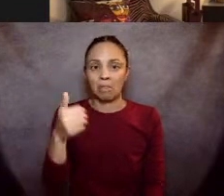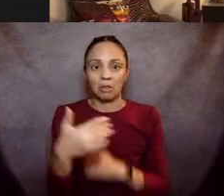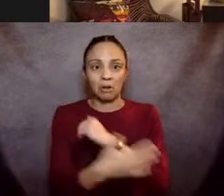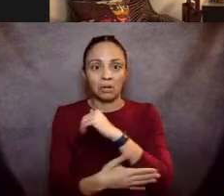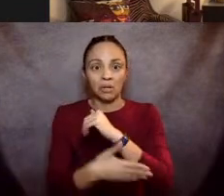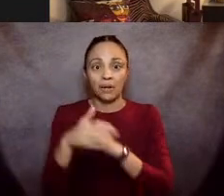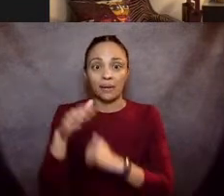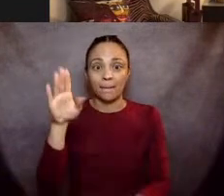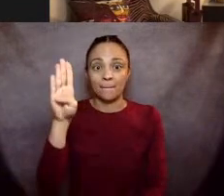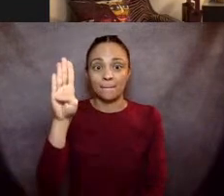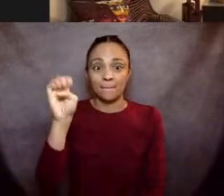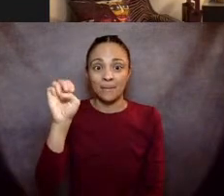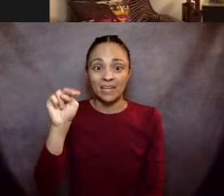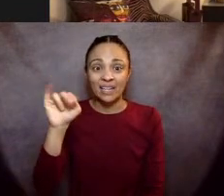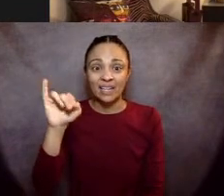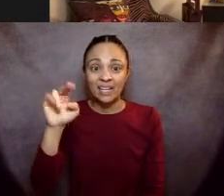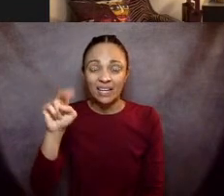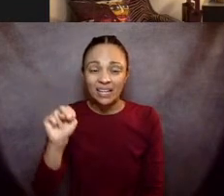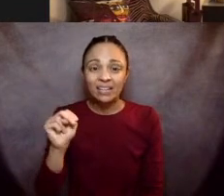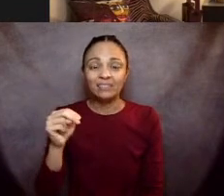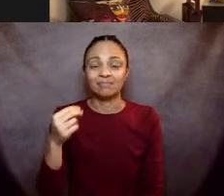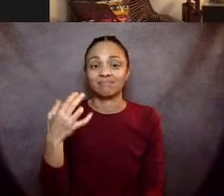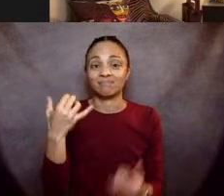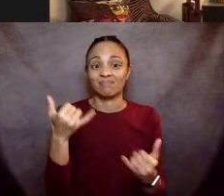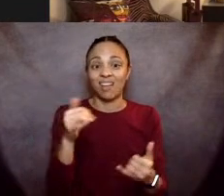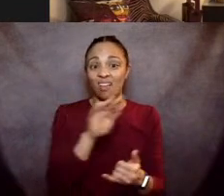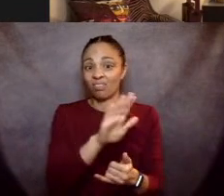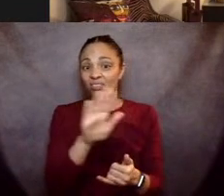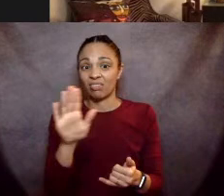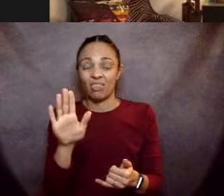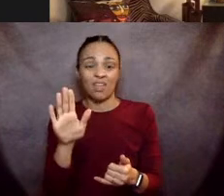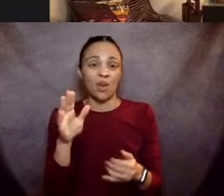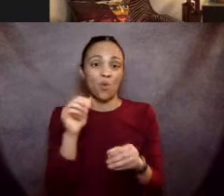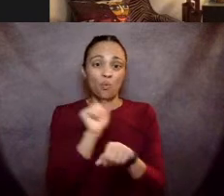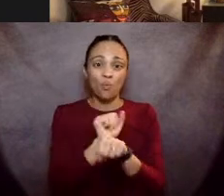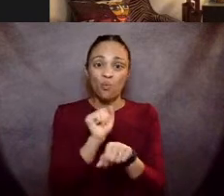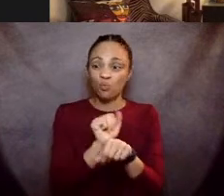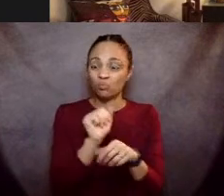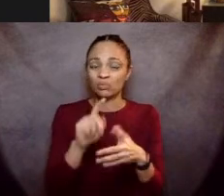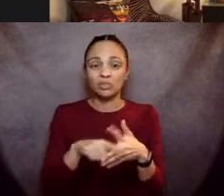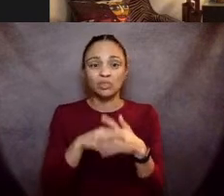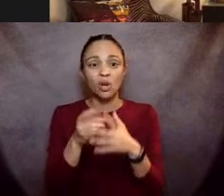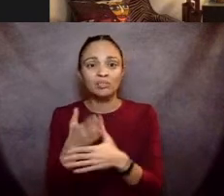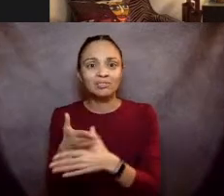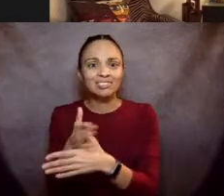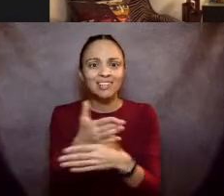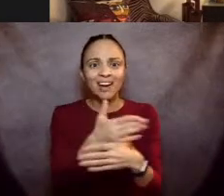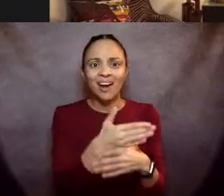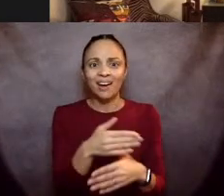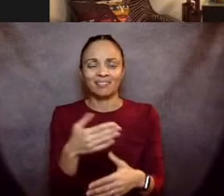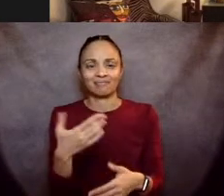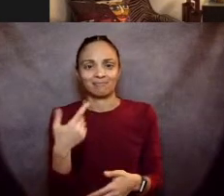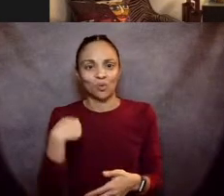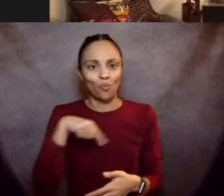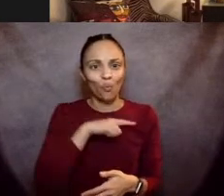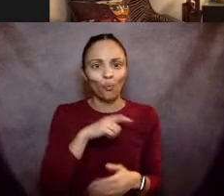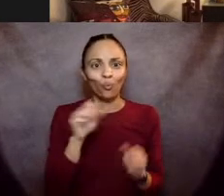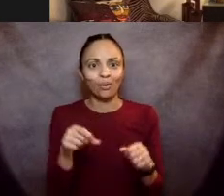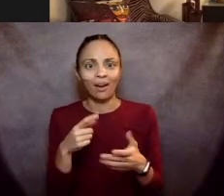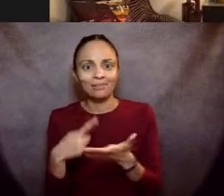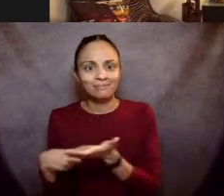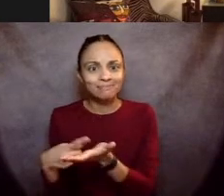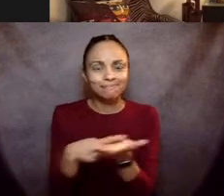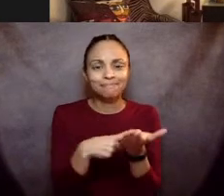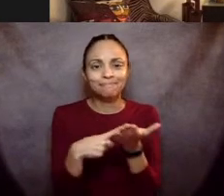work and people discuss it. You know, we have one coming up this Sunday. That has been something